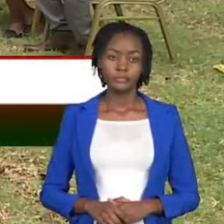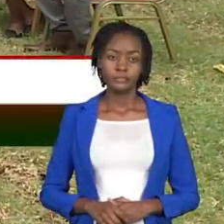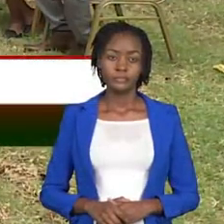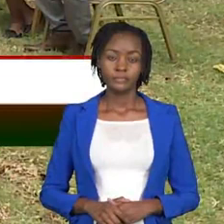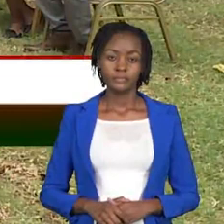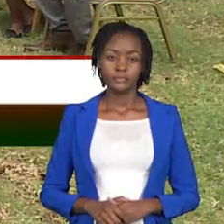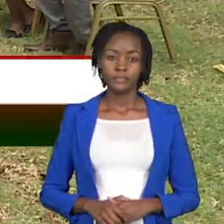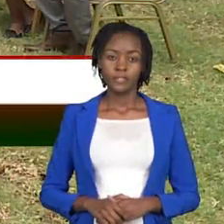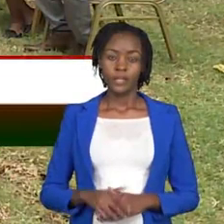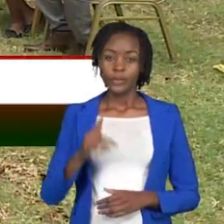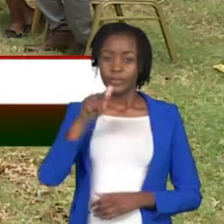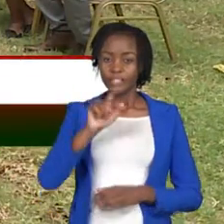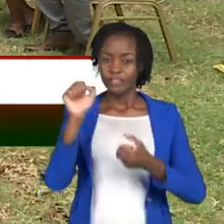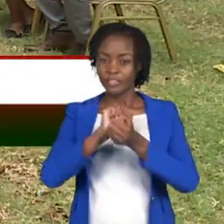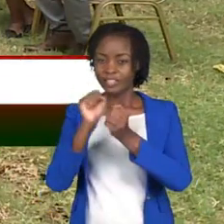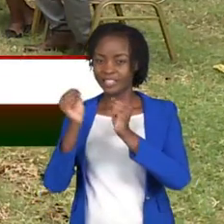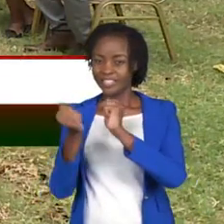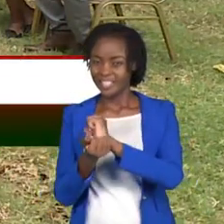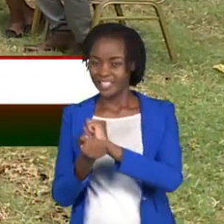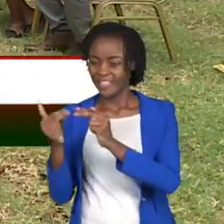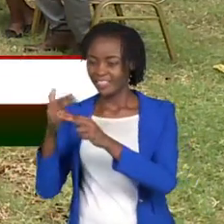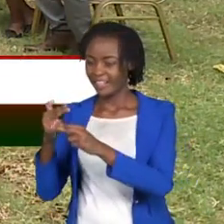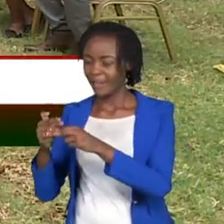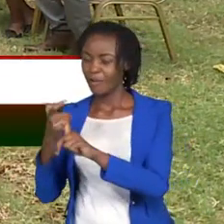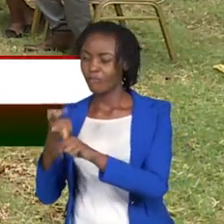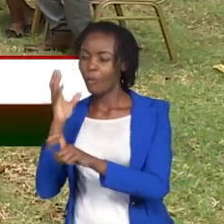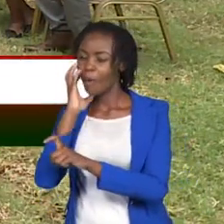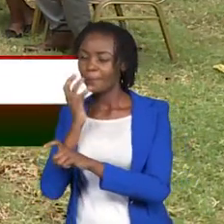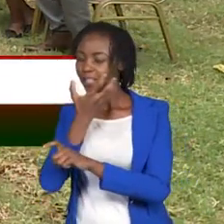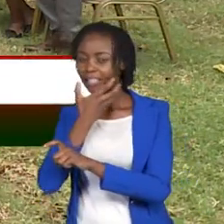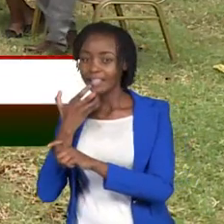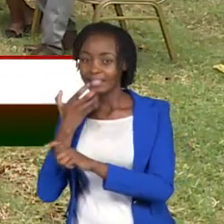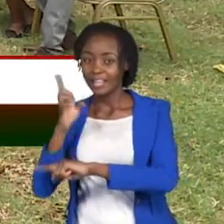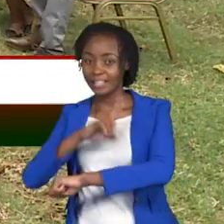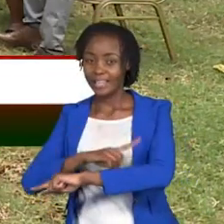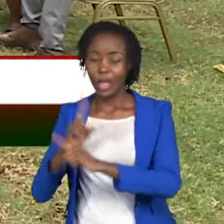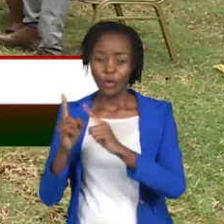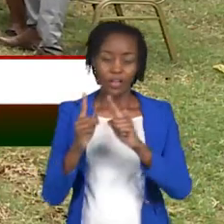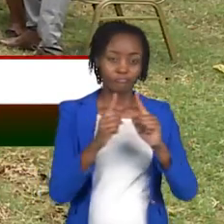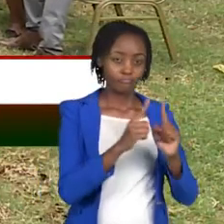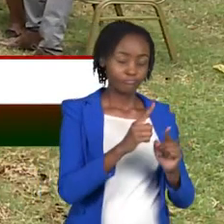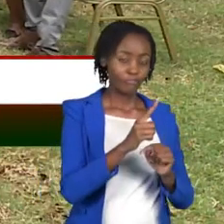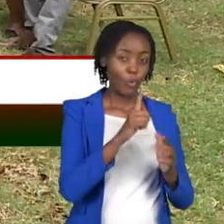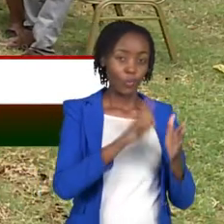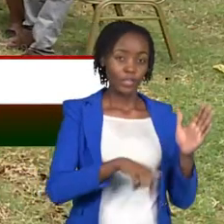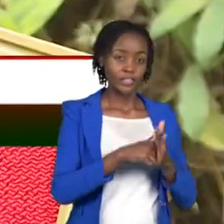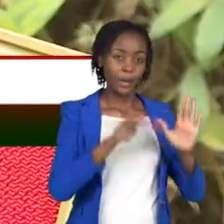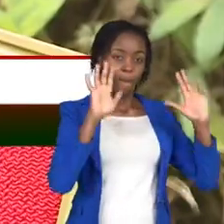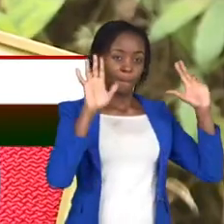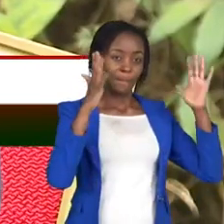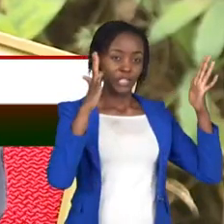by changing the name of the day, do you think we are achieving the objective? We really are